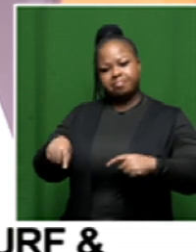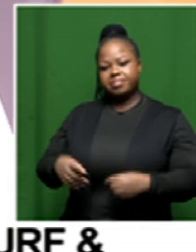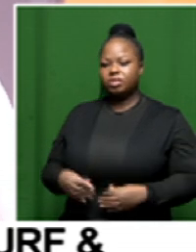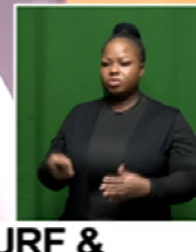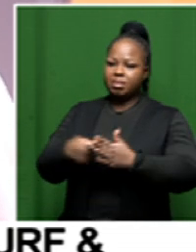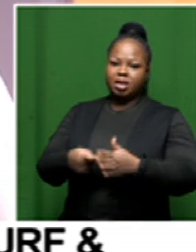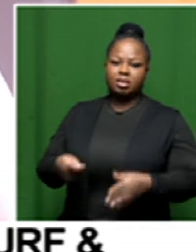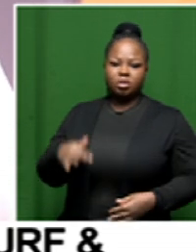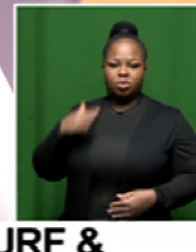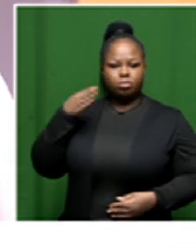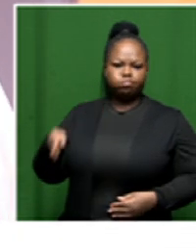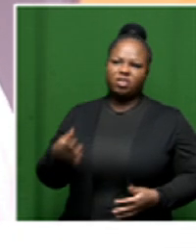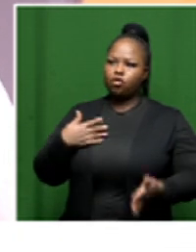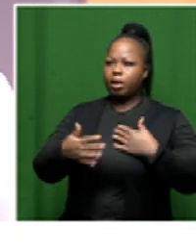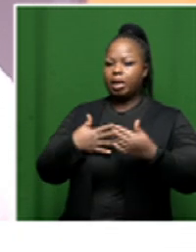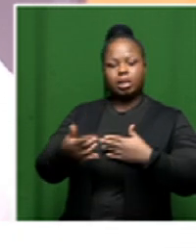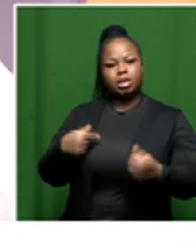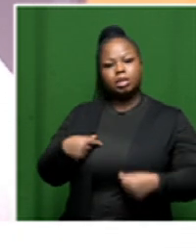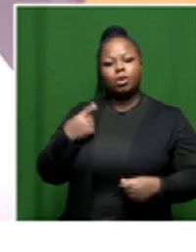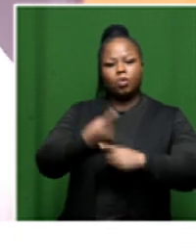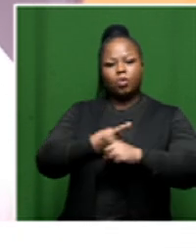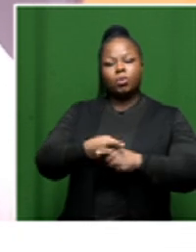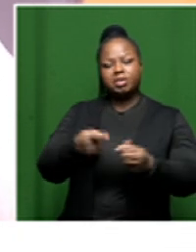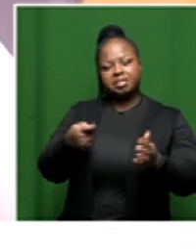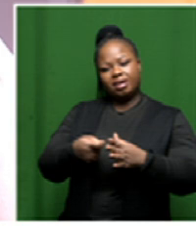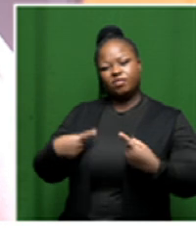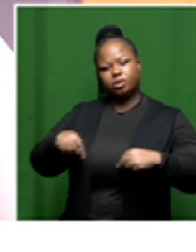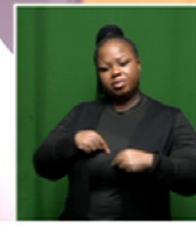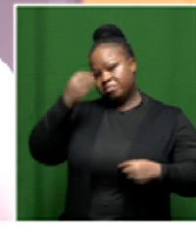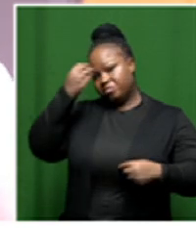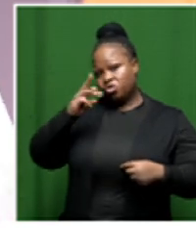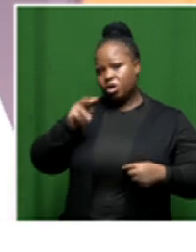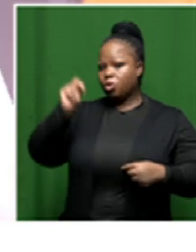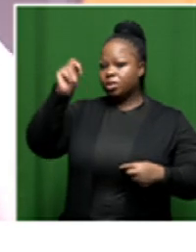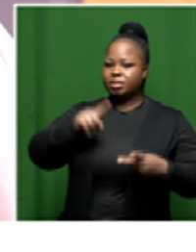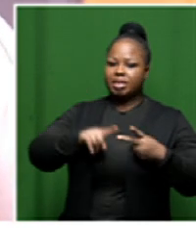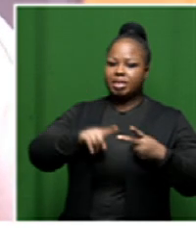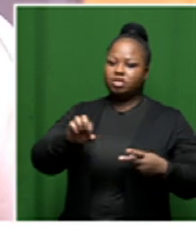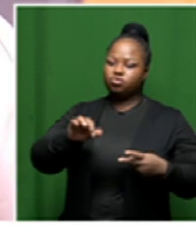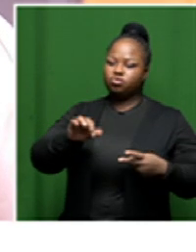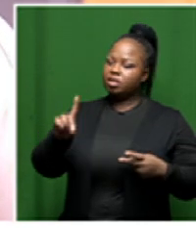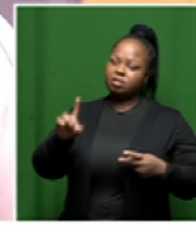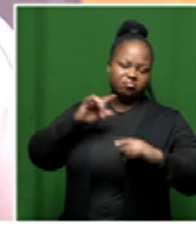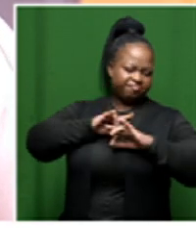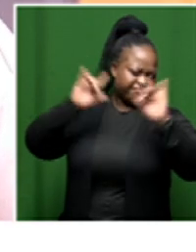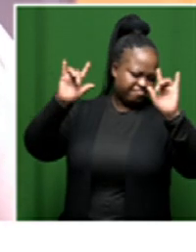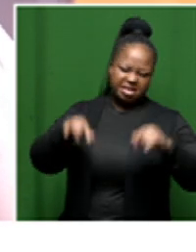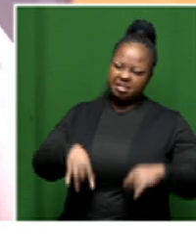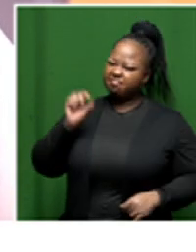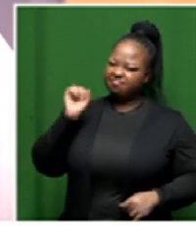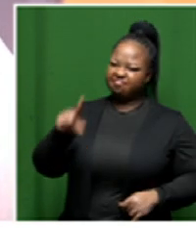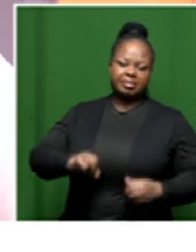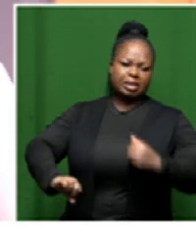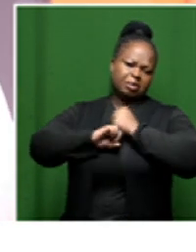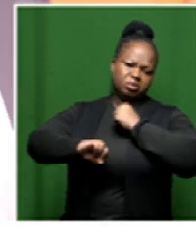Yeah, obviously when they're down for whatever it is, they'd obviously come through. We've got Pretoria North, the East Range, shout out. They basically they